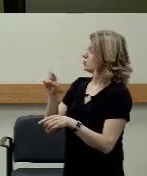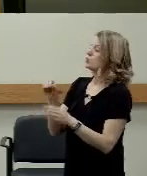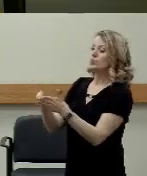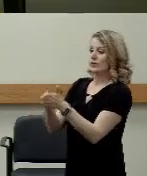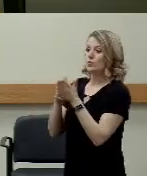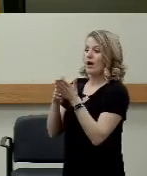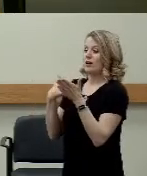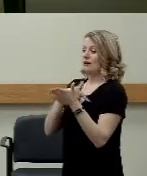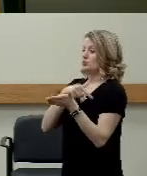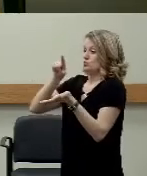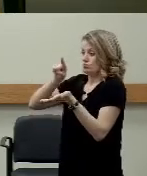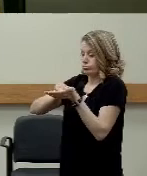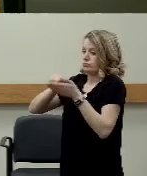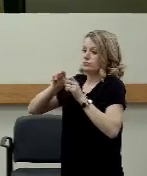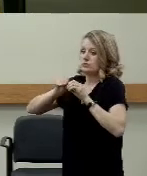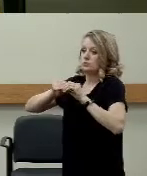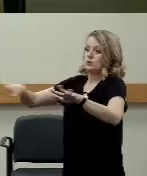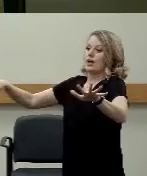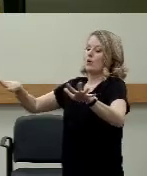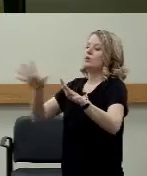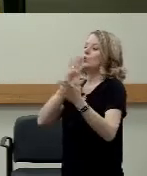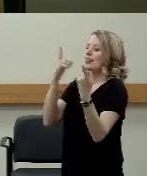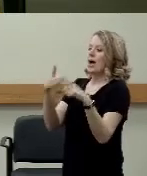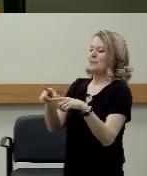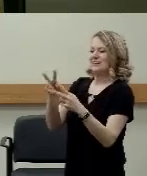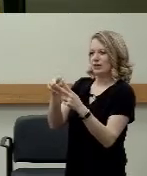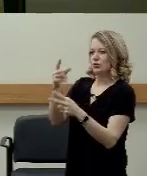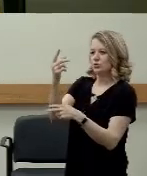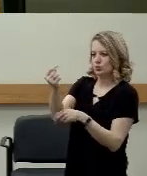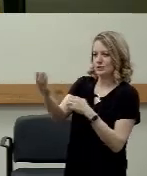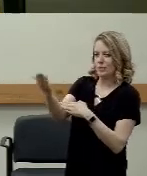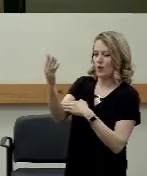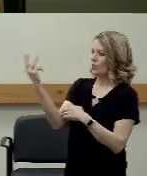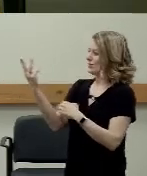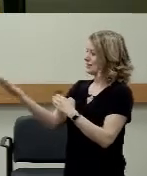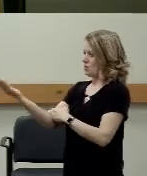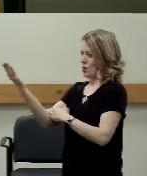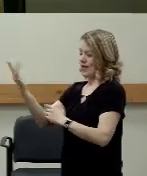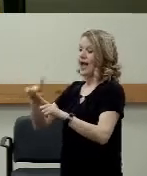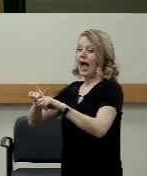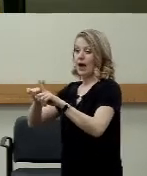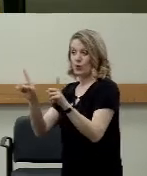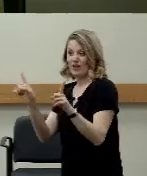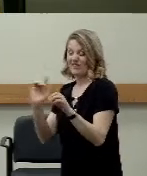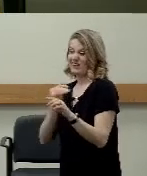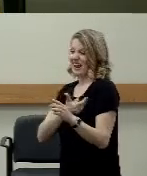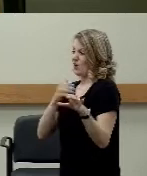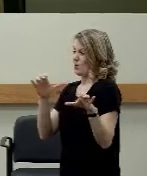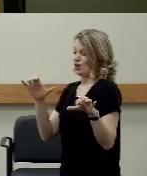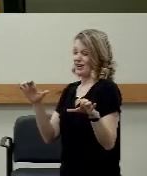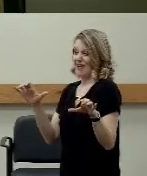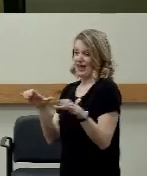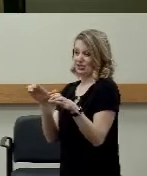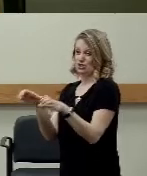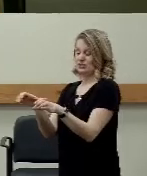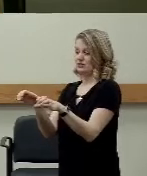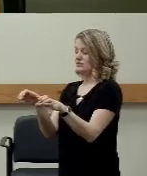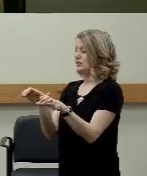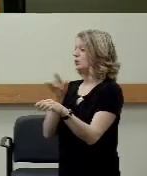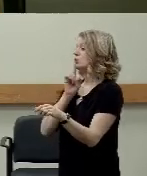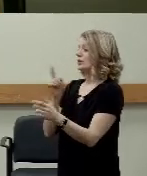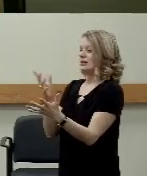occur either on Tuesday morning or Wednesday morning. However, the action being taken is